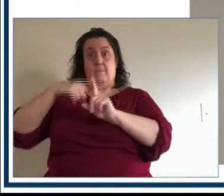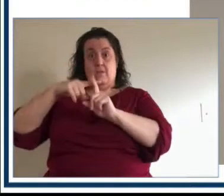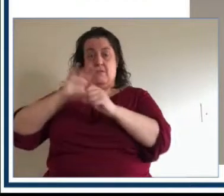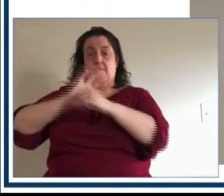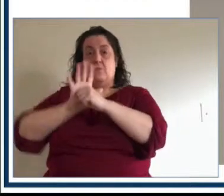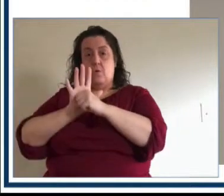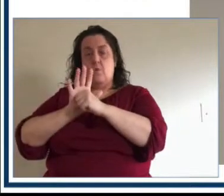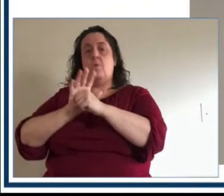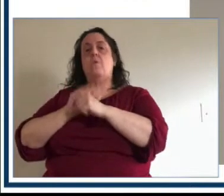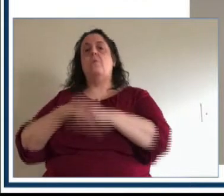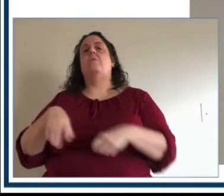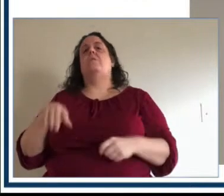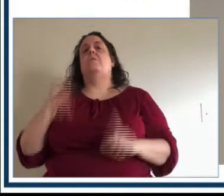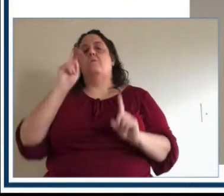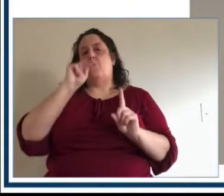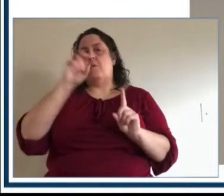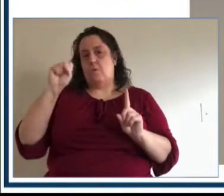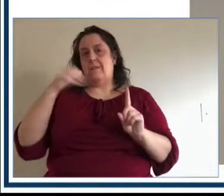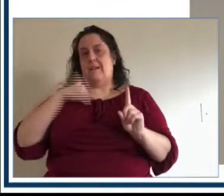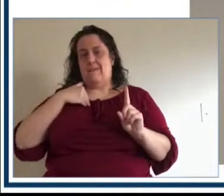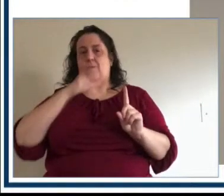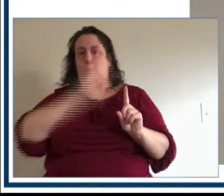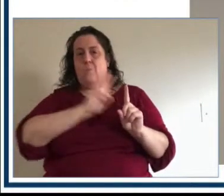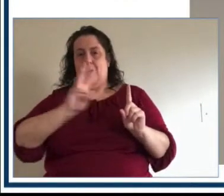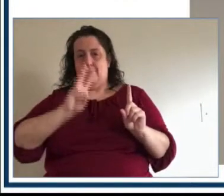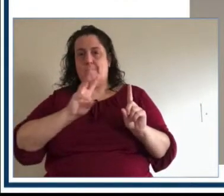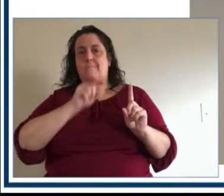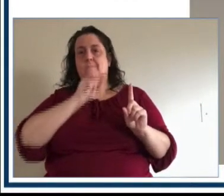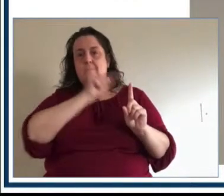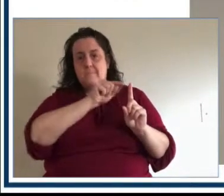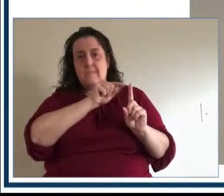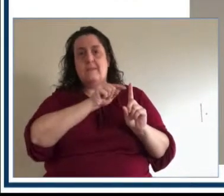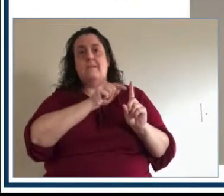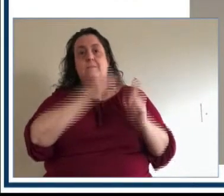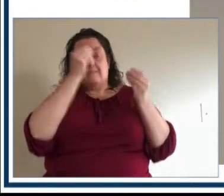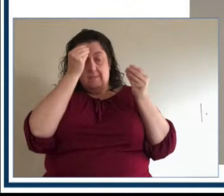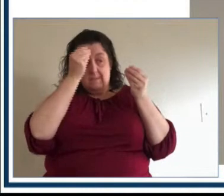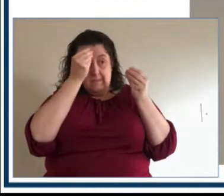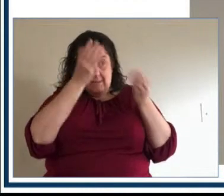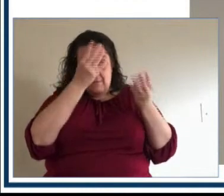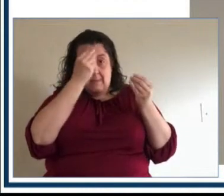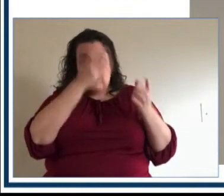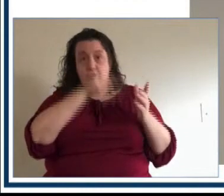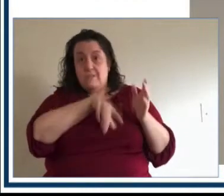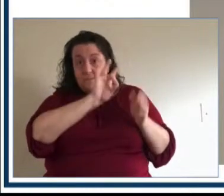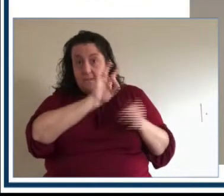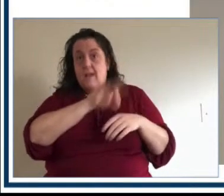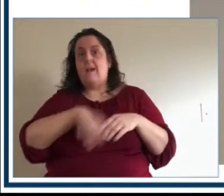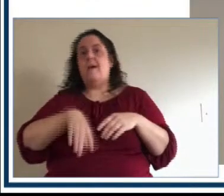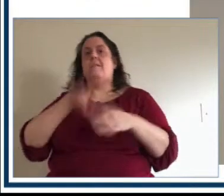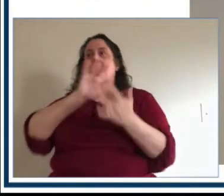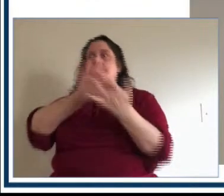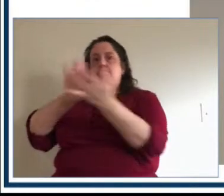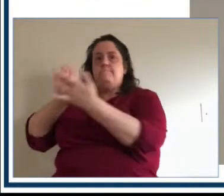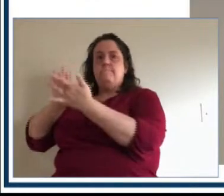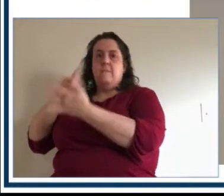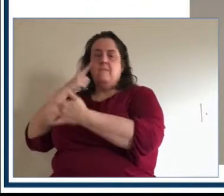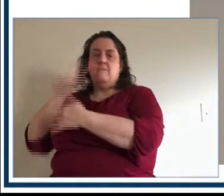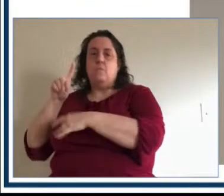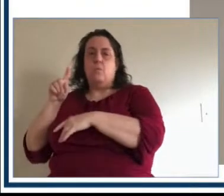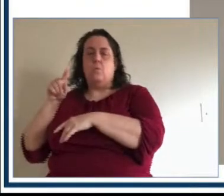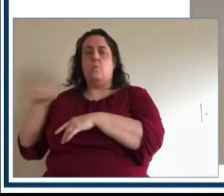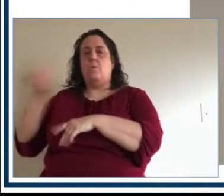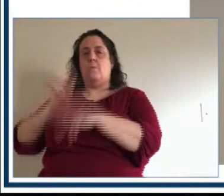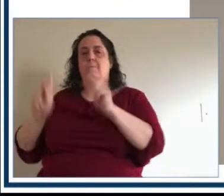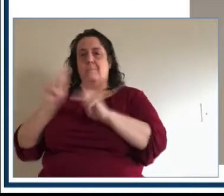also start the close contact, or contacting your close contacts, and not waiting for that initial contact even